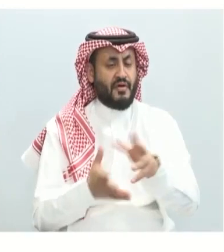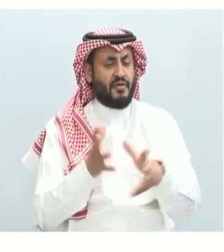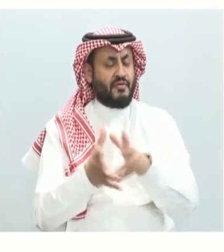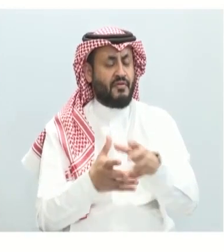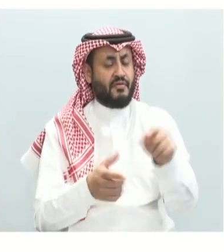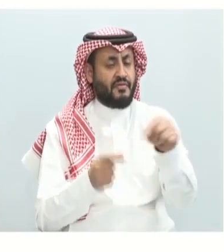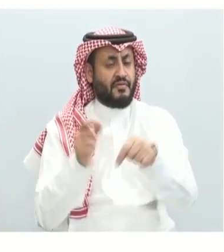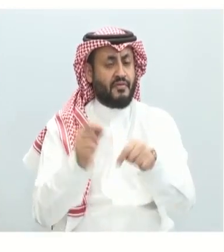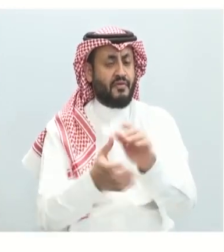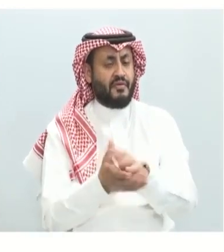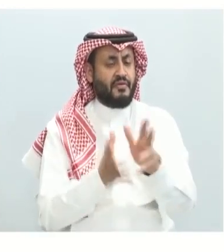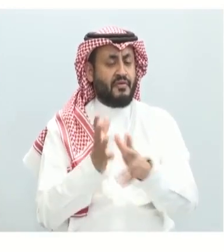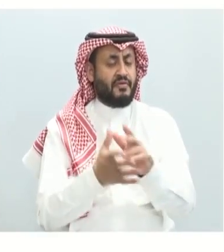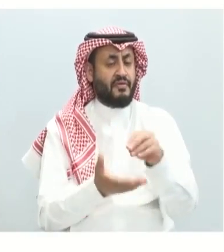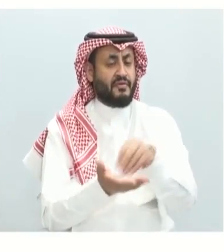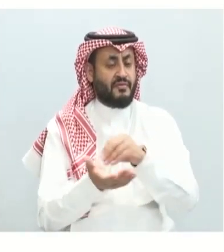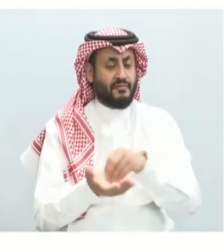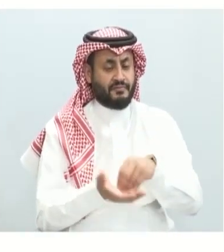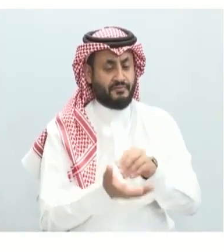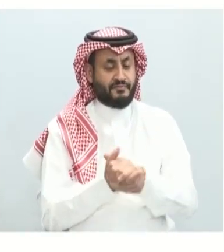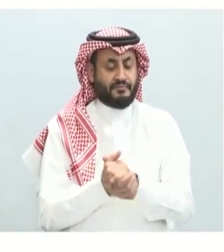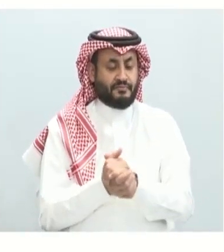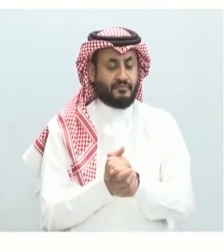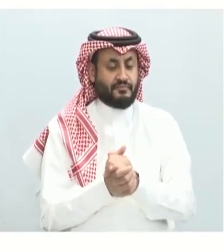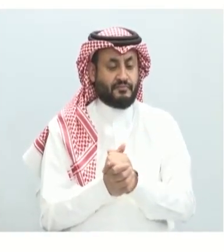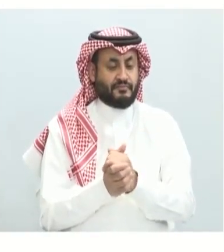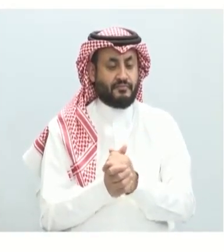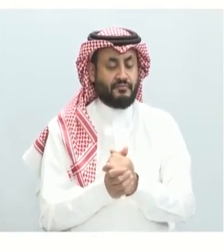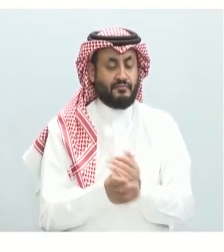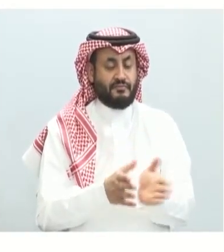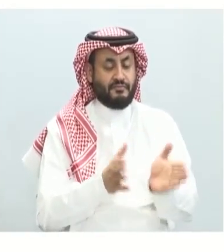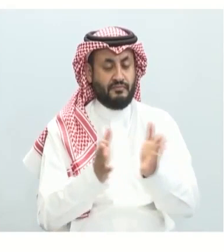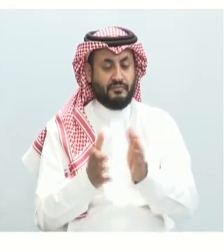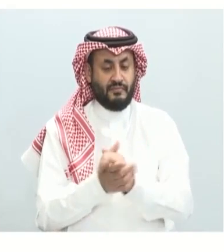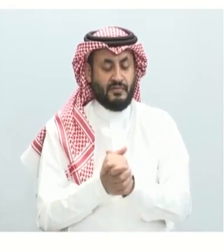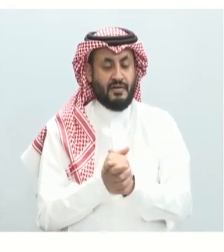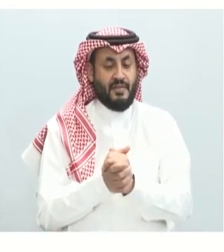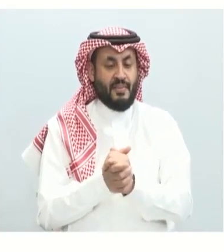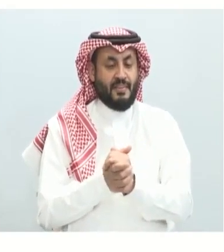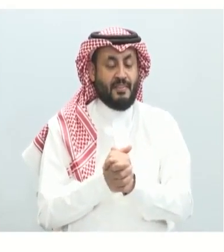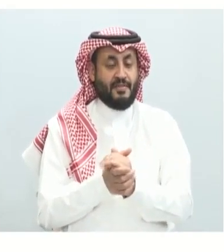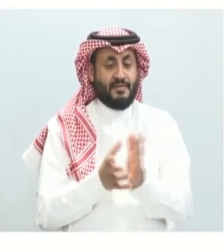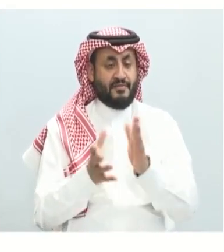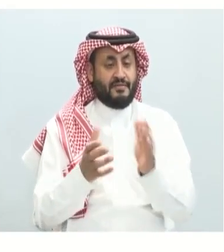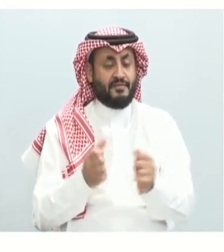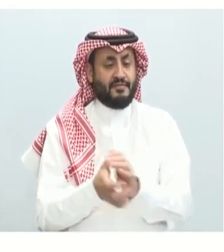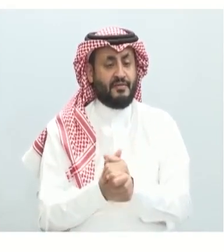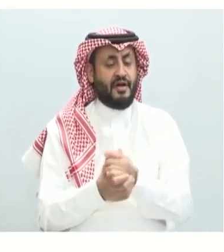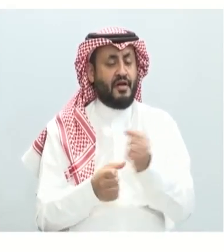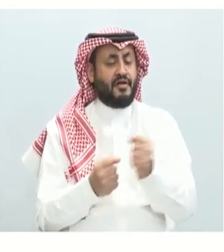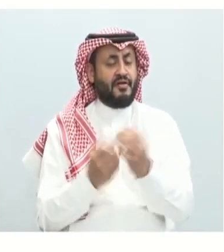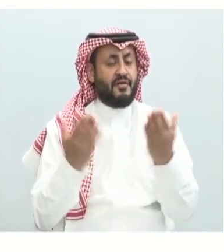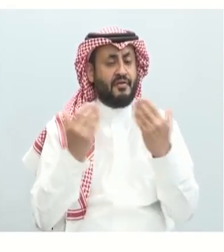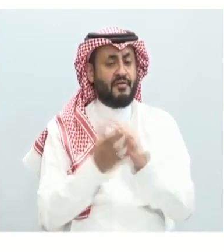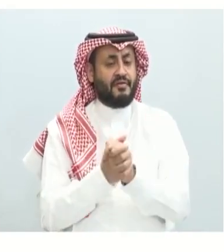words we can use to describe these places. And after this, we did learn that if you want,